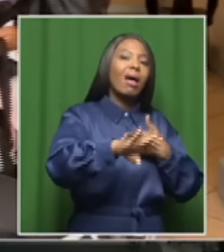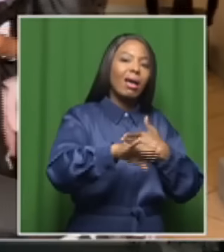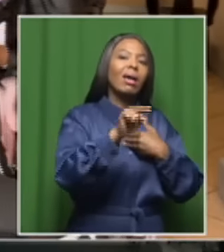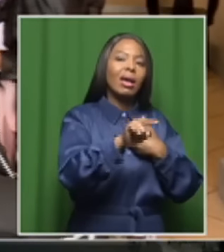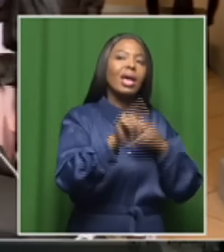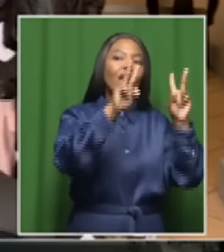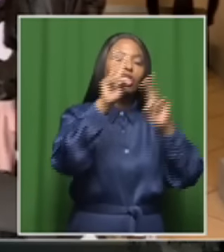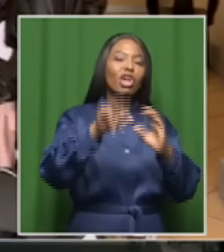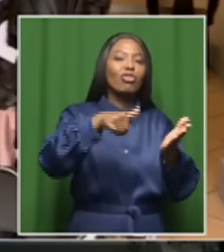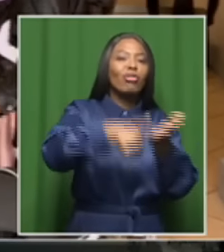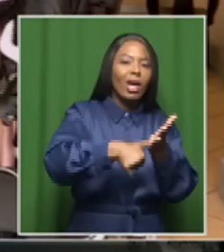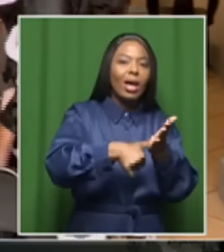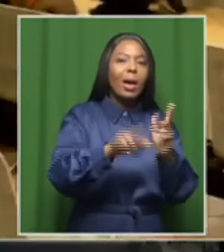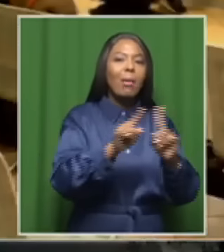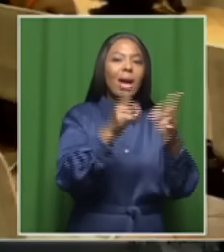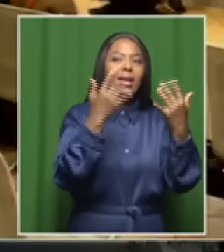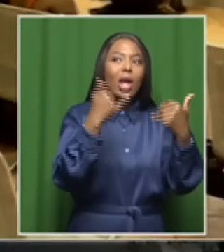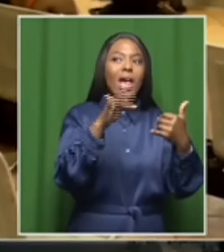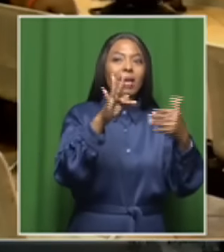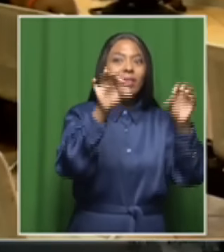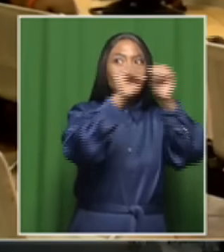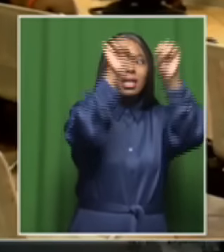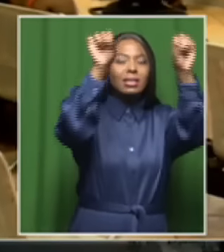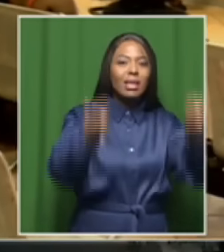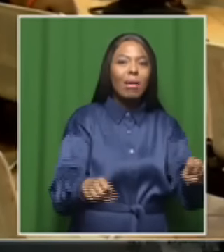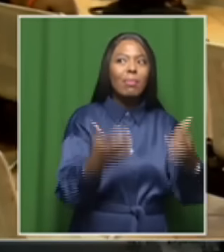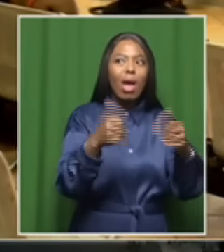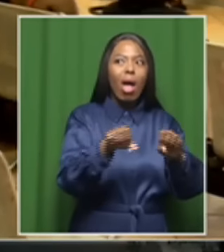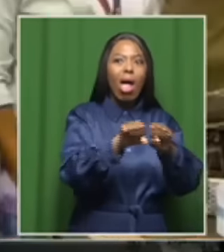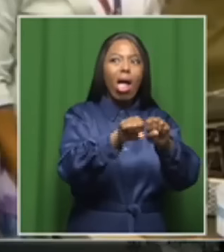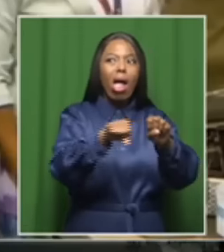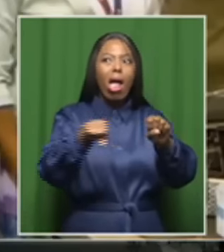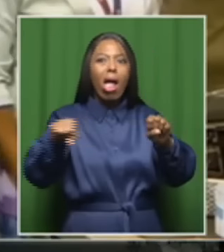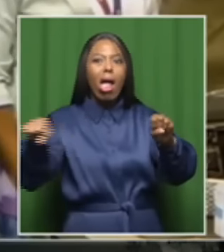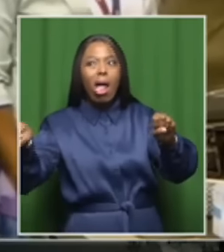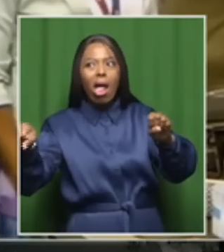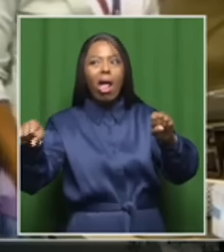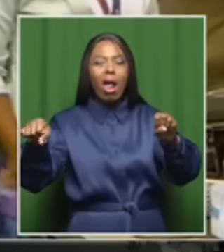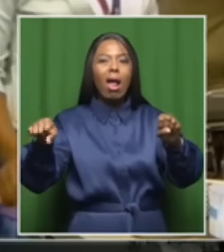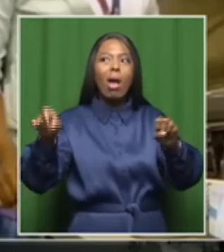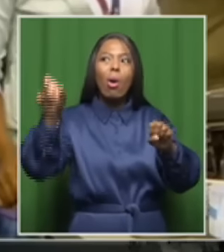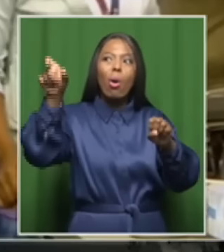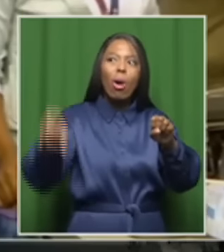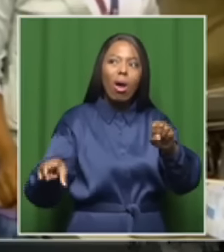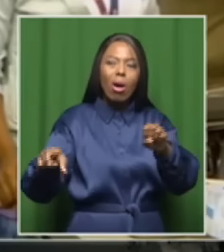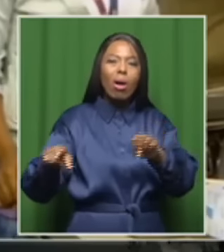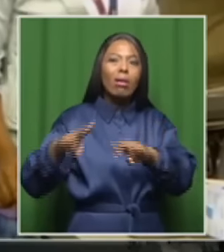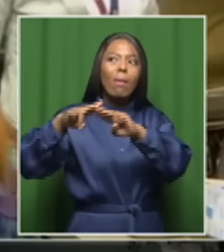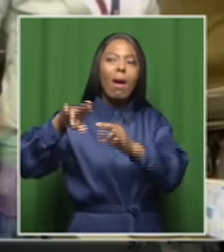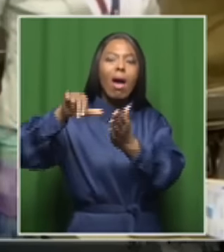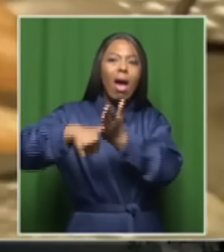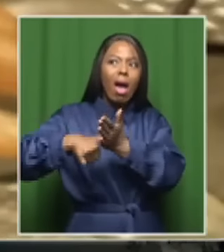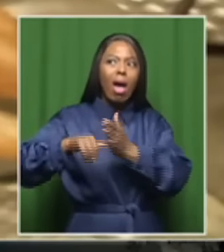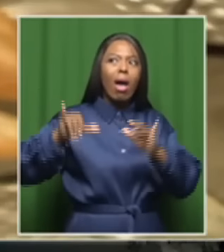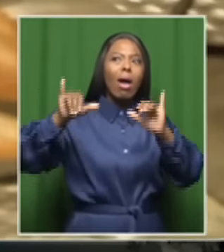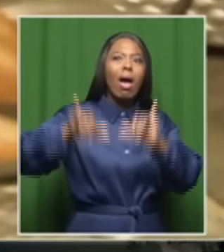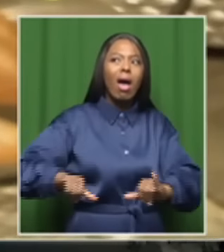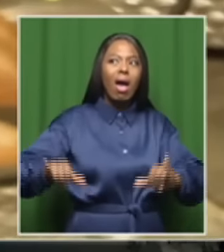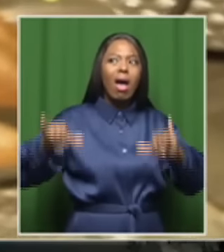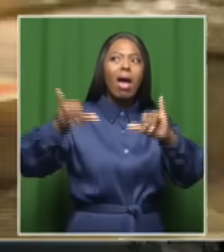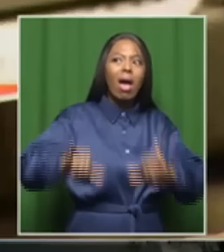of grants. But if the verifications are going to happen at the expense of the very people